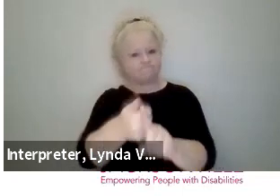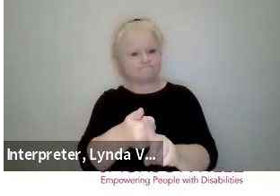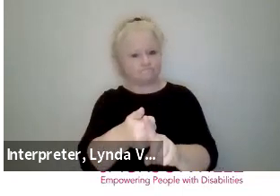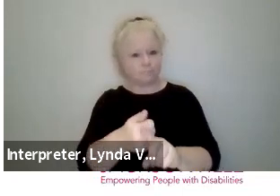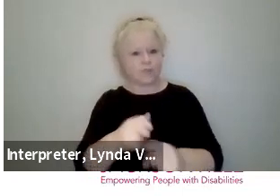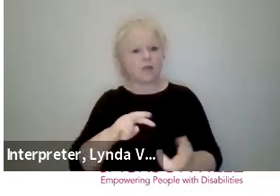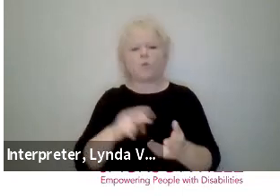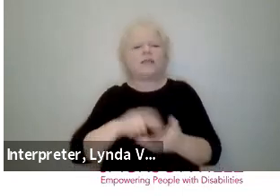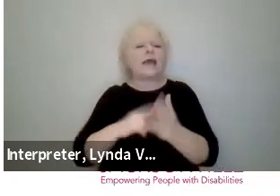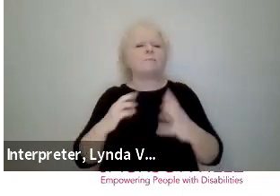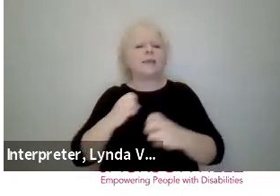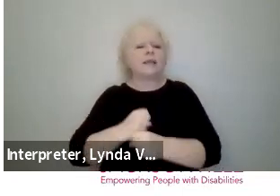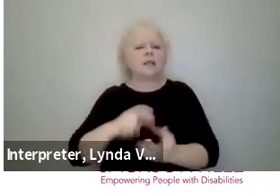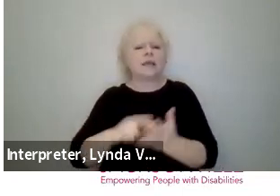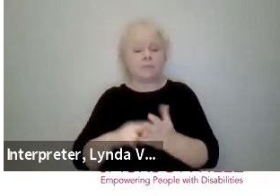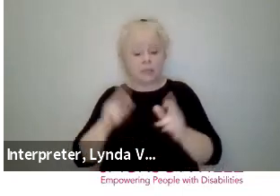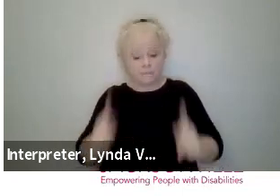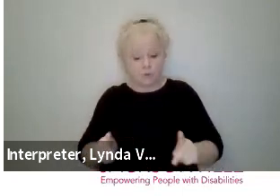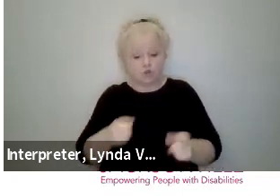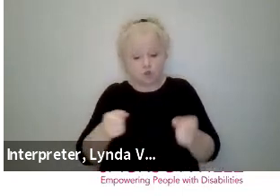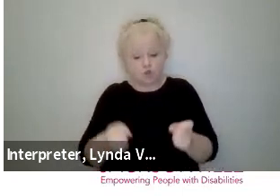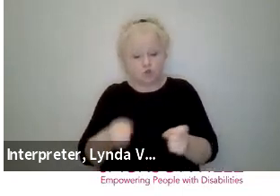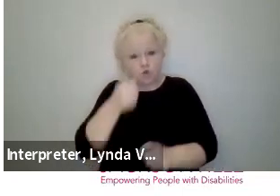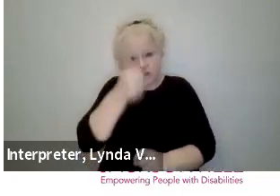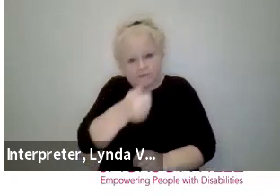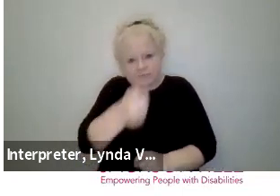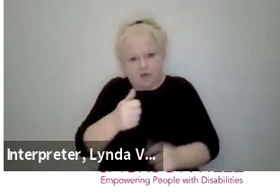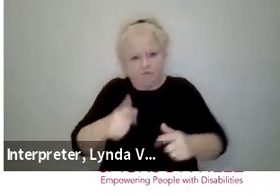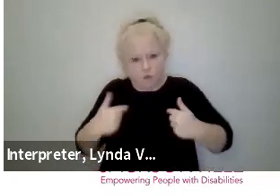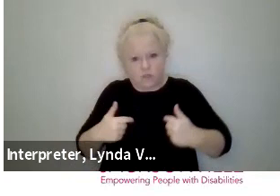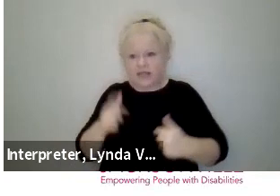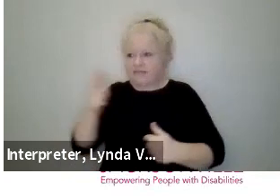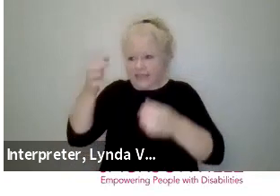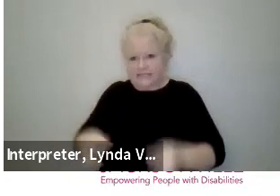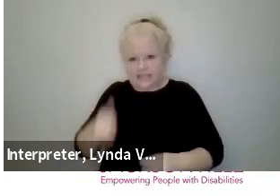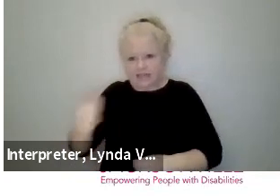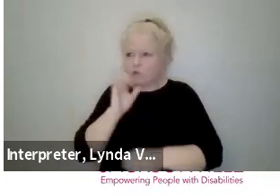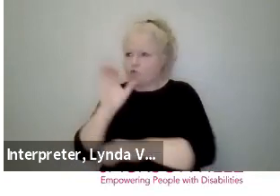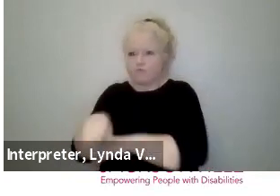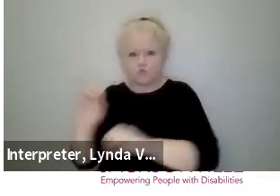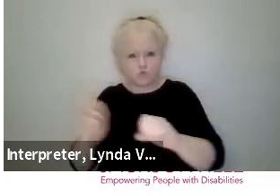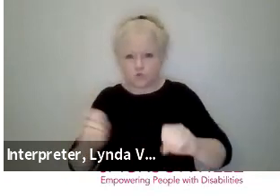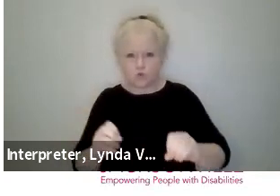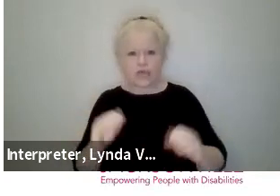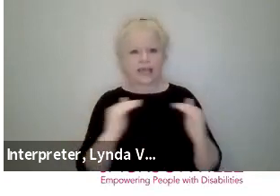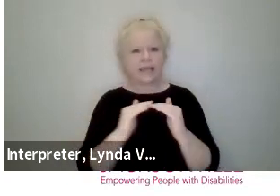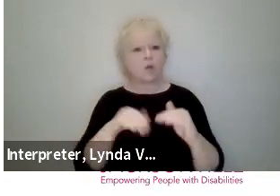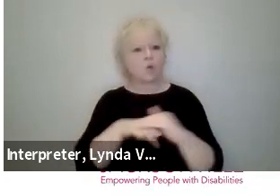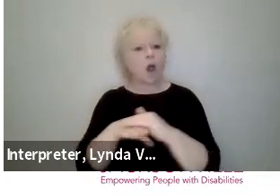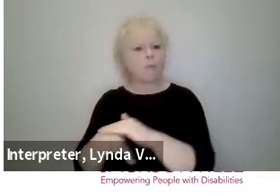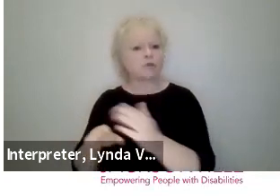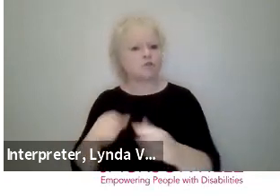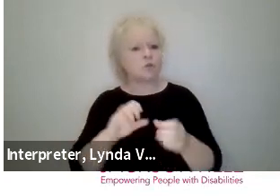ability for someone to take control of their own lives, make their own choices, and have equal opportunities